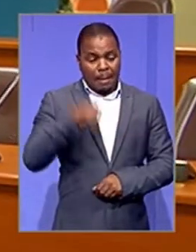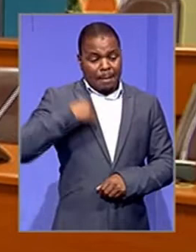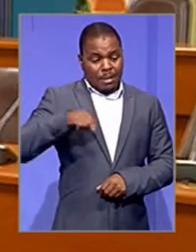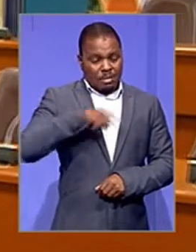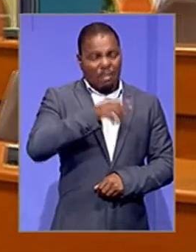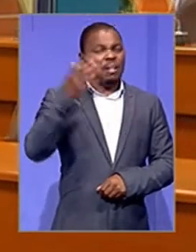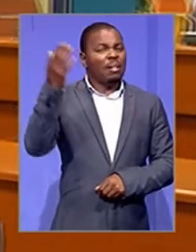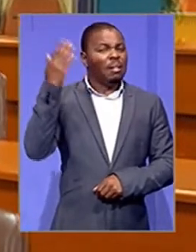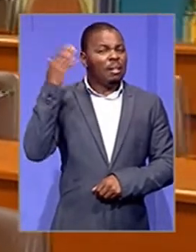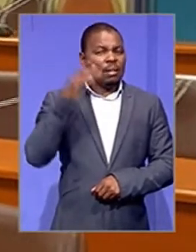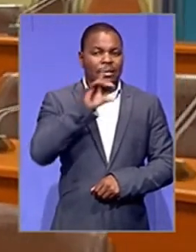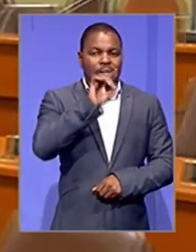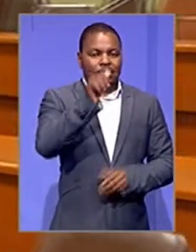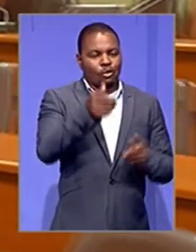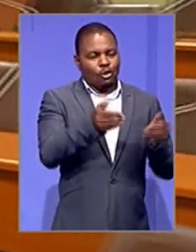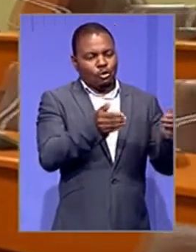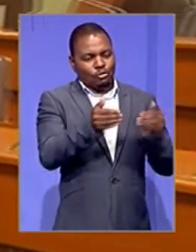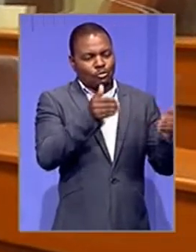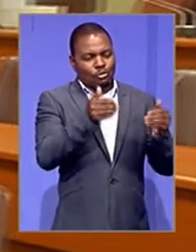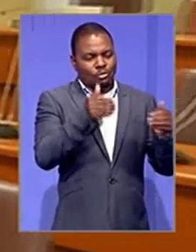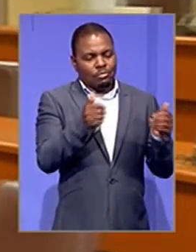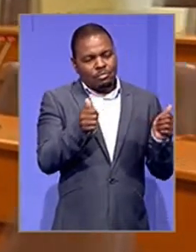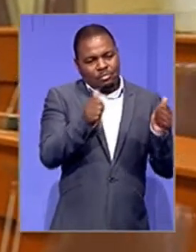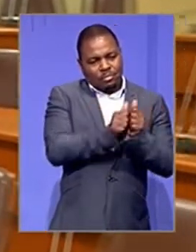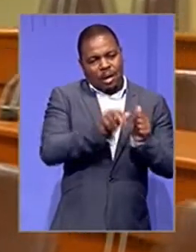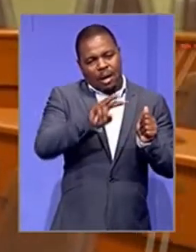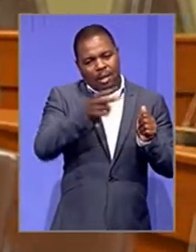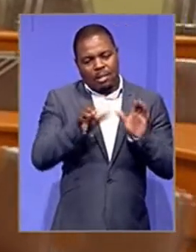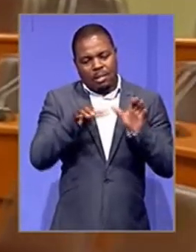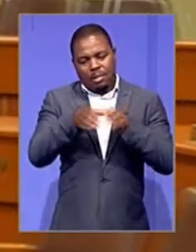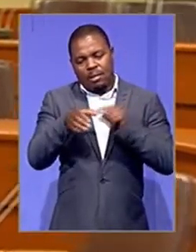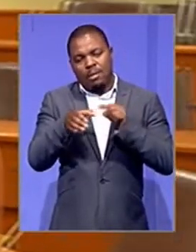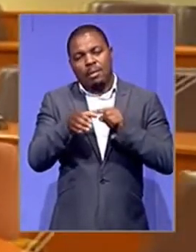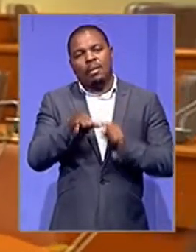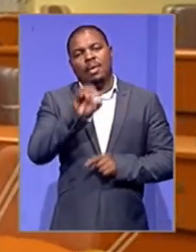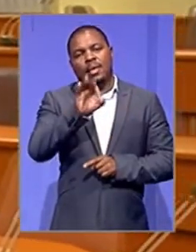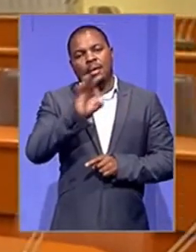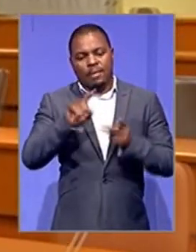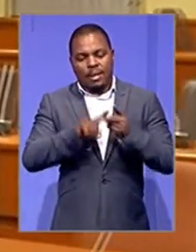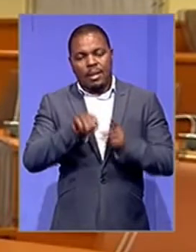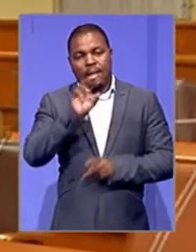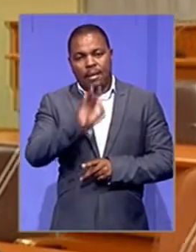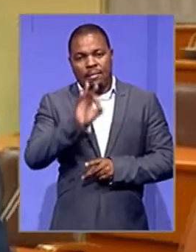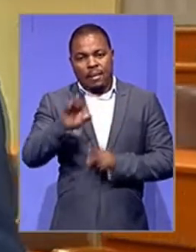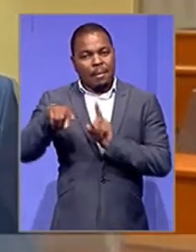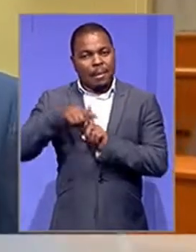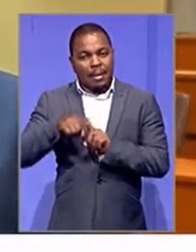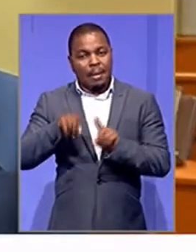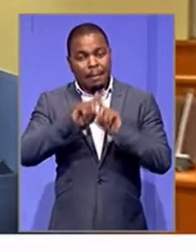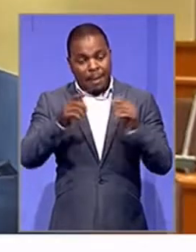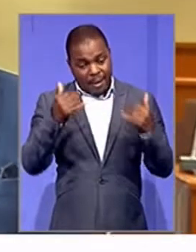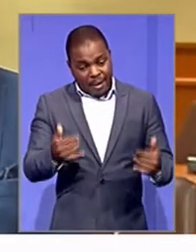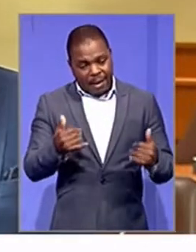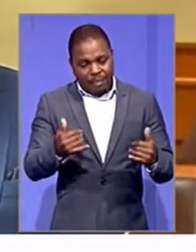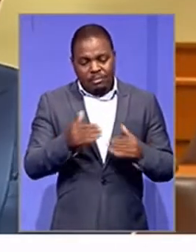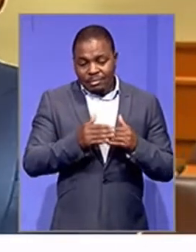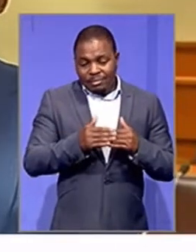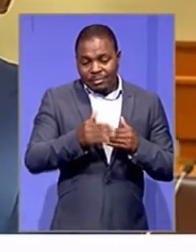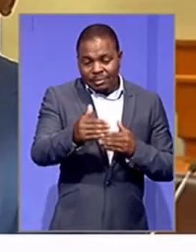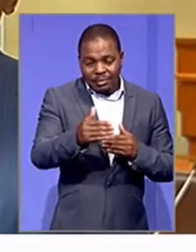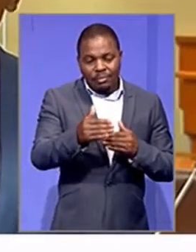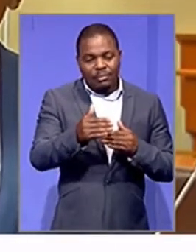itule pele ke mokgatlo wa Democratic Alliance ka pušo ya mohlakanelwa le mokgatlo wa EFF ga mmogo le Freedom Front Plus. Ga bjalo ga se go hlaka ga botse gore